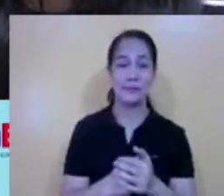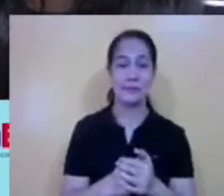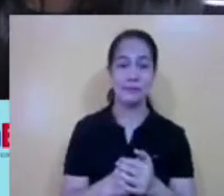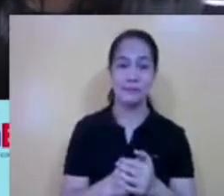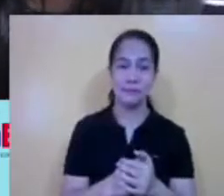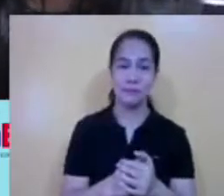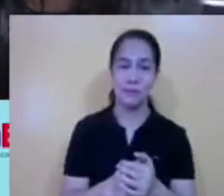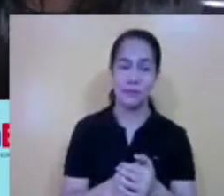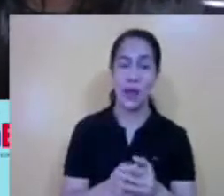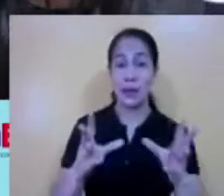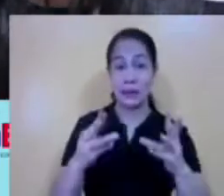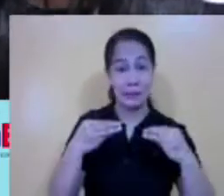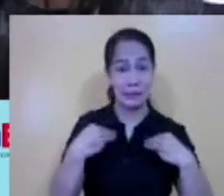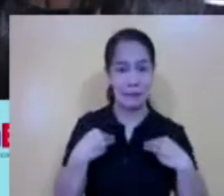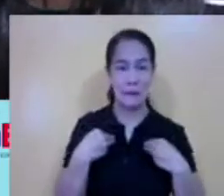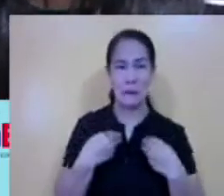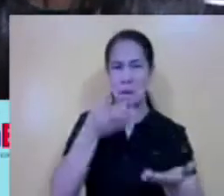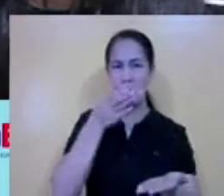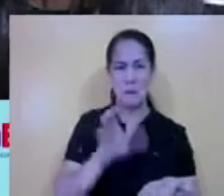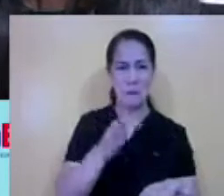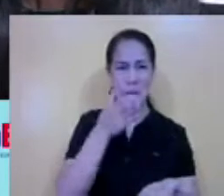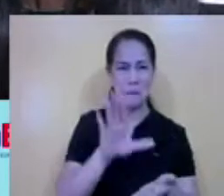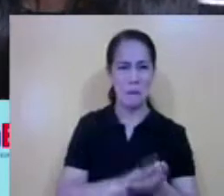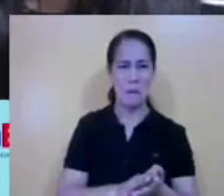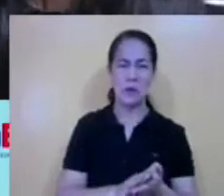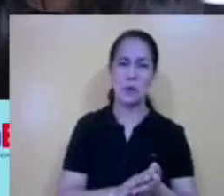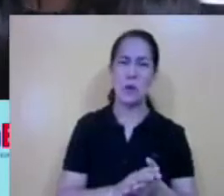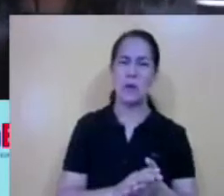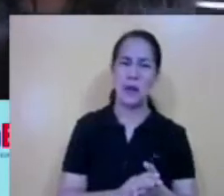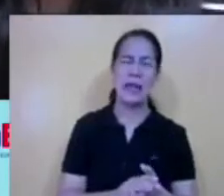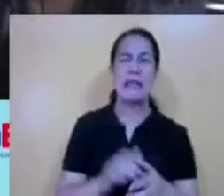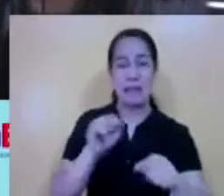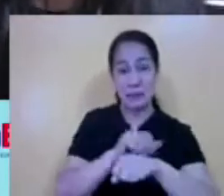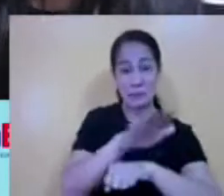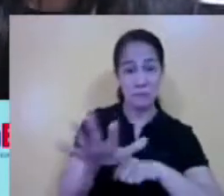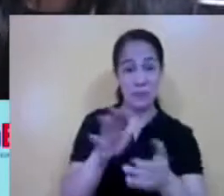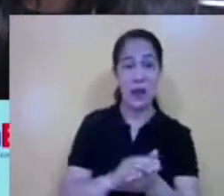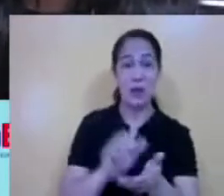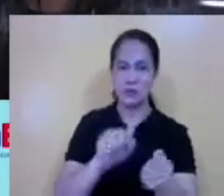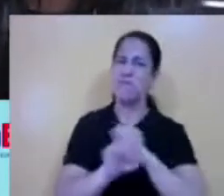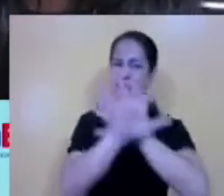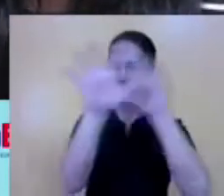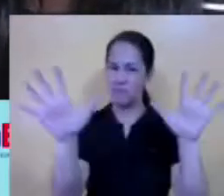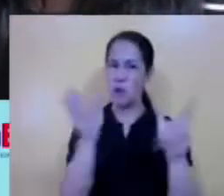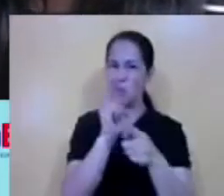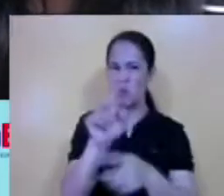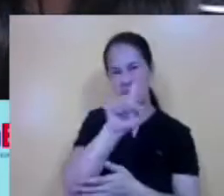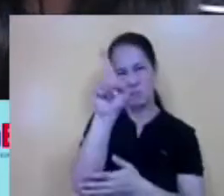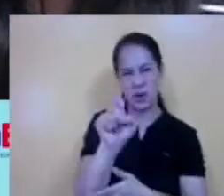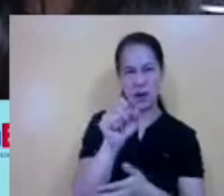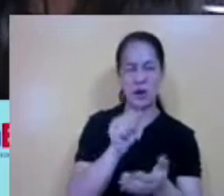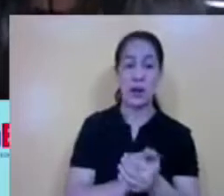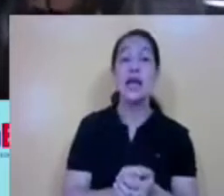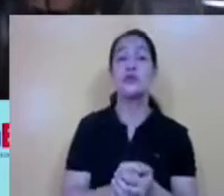receiving feedback from the field with regards to the implementation or some clarifications when it comes to the DM. So let's take a